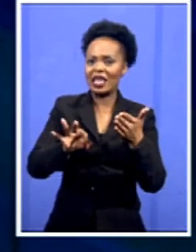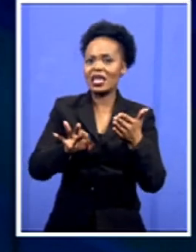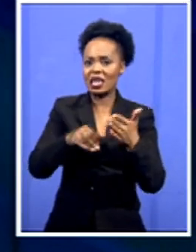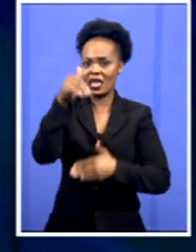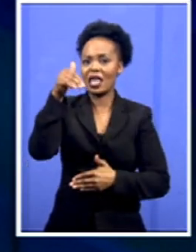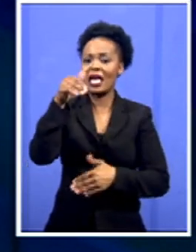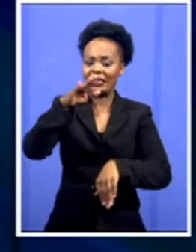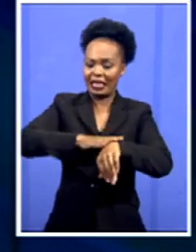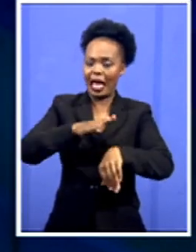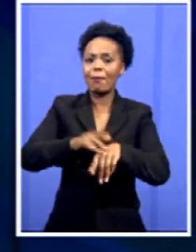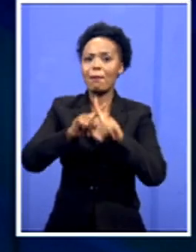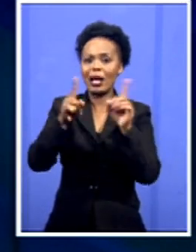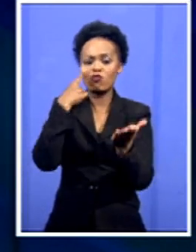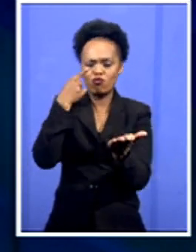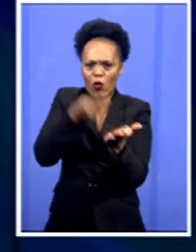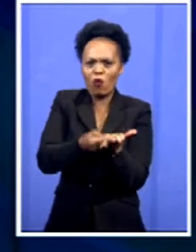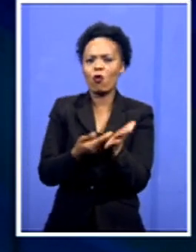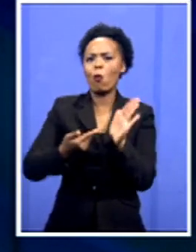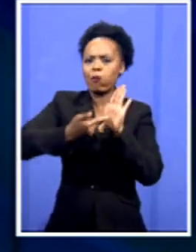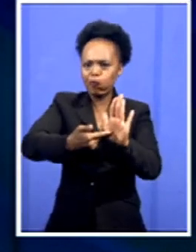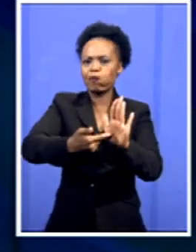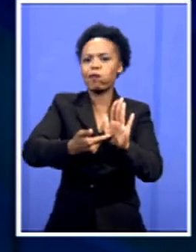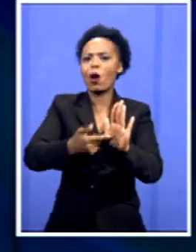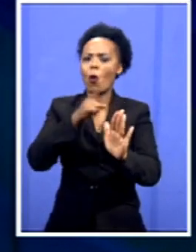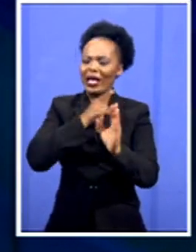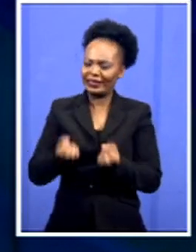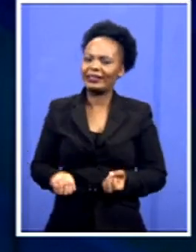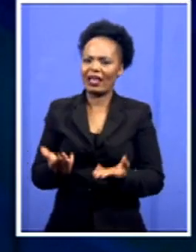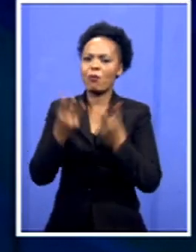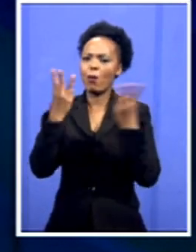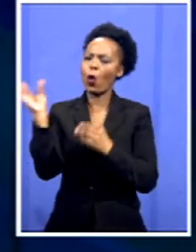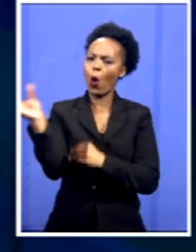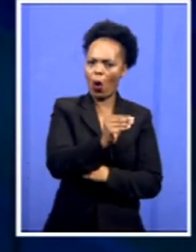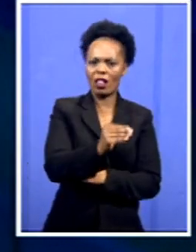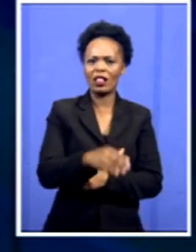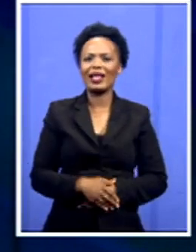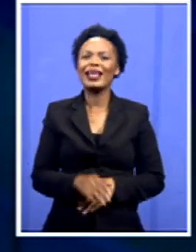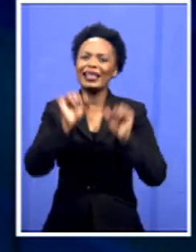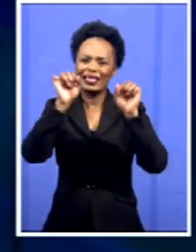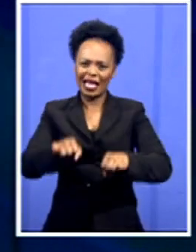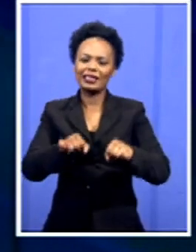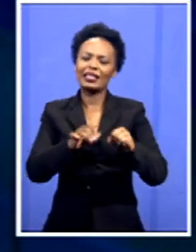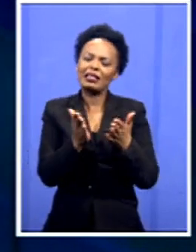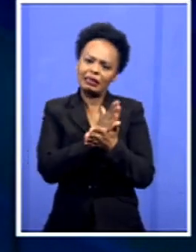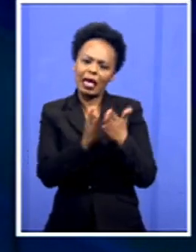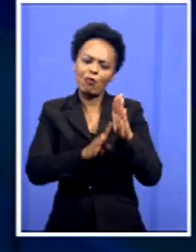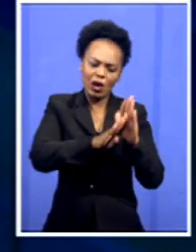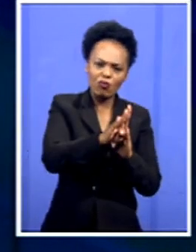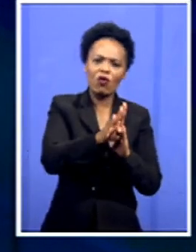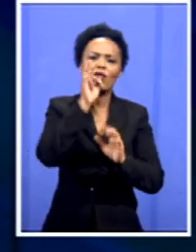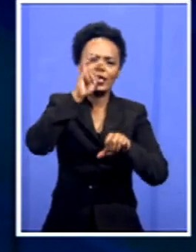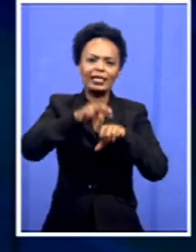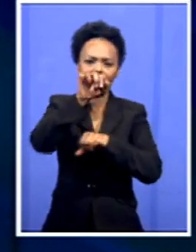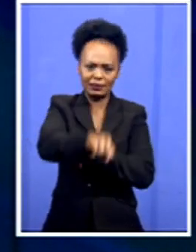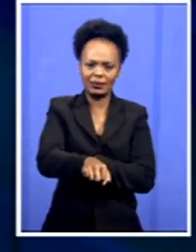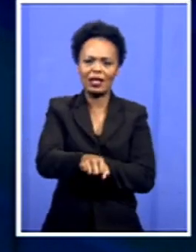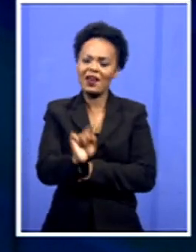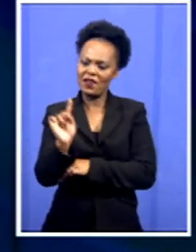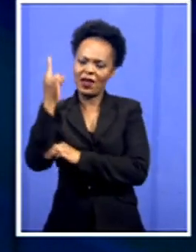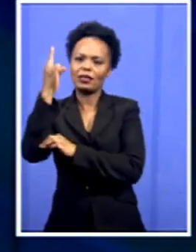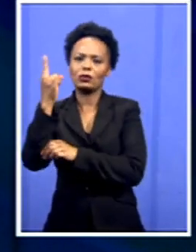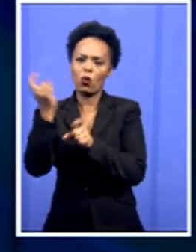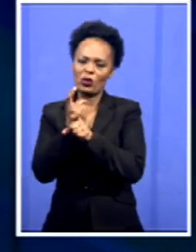we've got a proven track record to show that we work for all of our people. Yes, there is room for improvement here and there, and we will be the first to